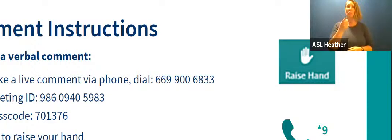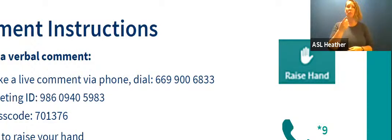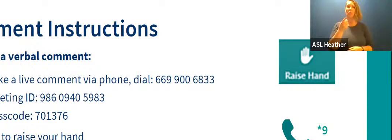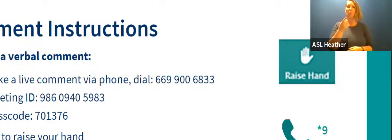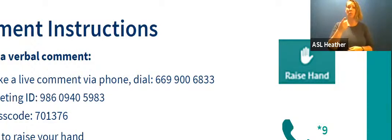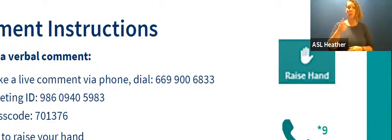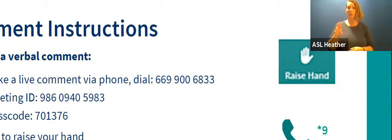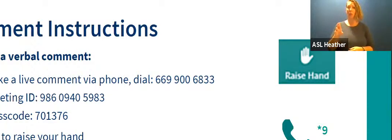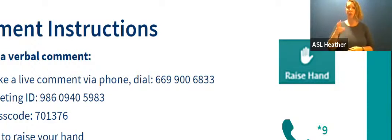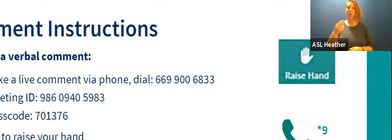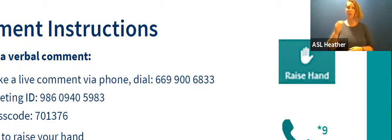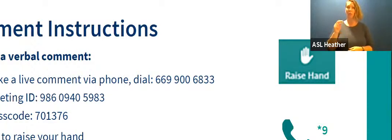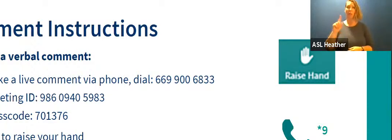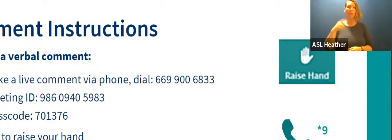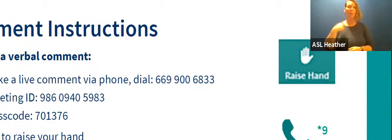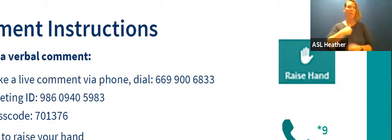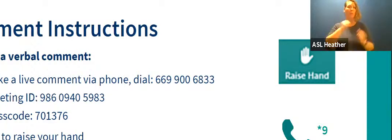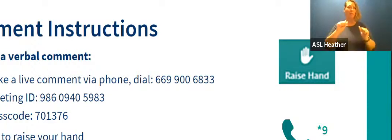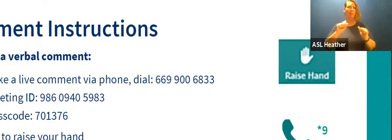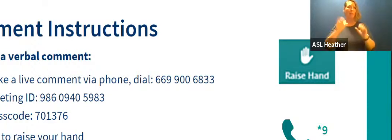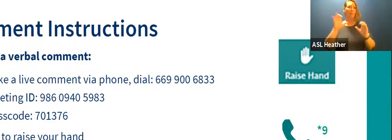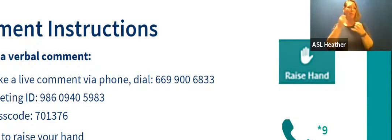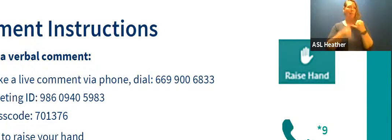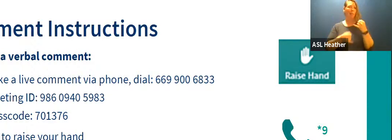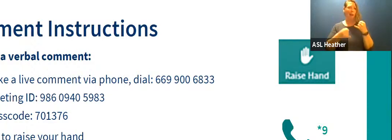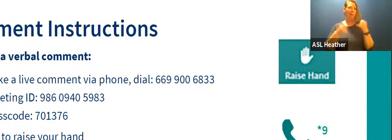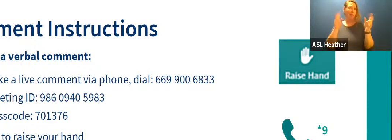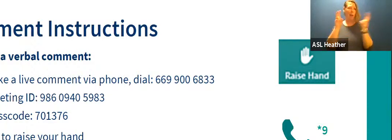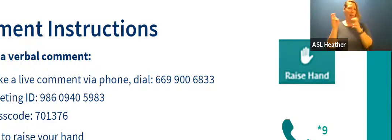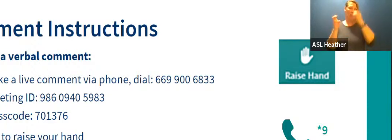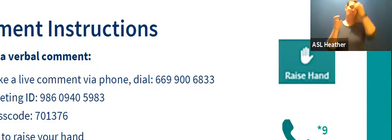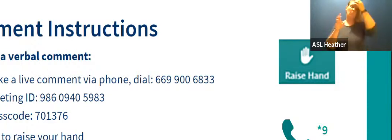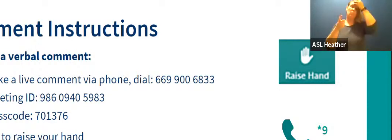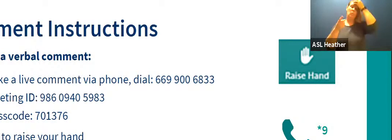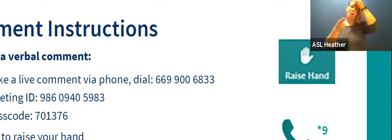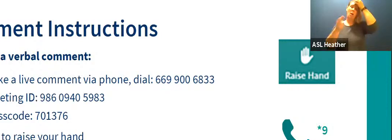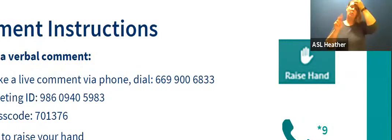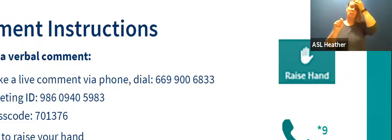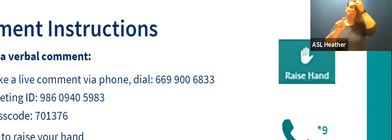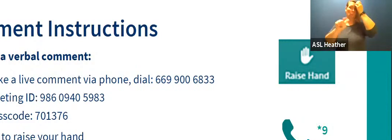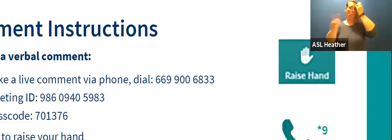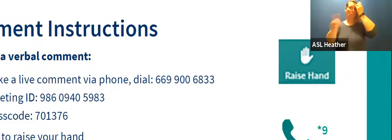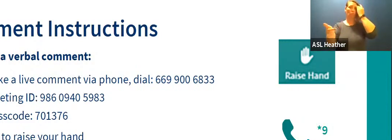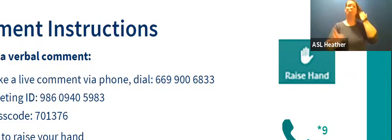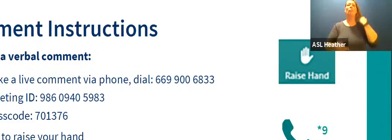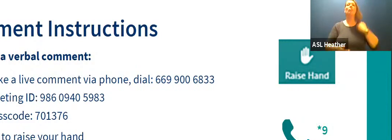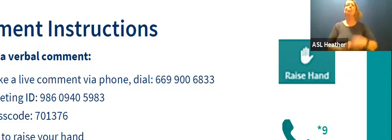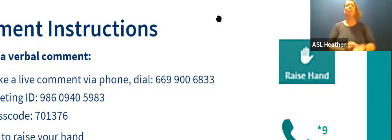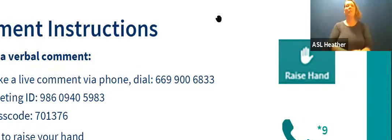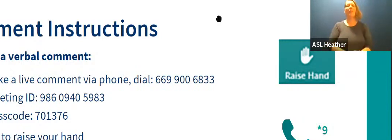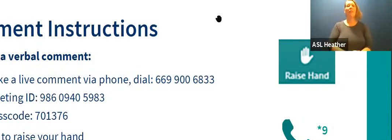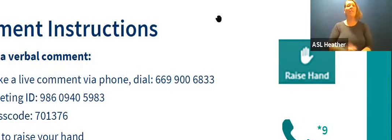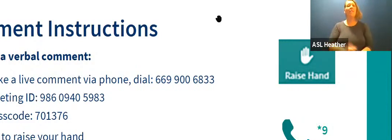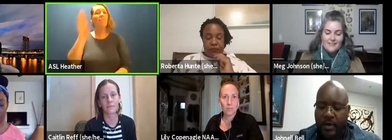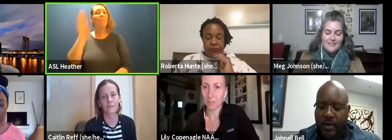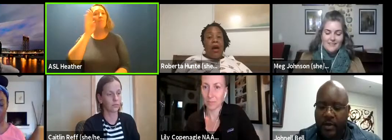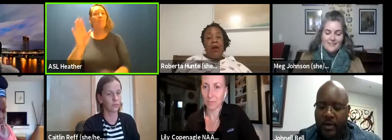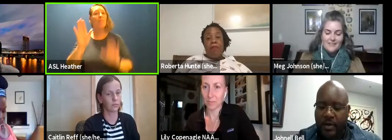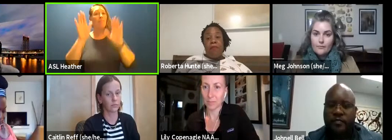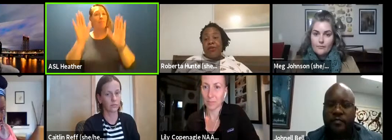item. And Brent, just ping us if we get anyone signing up. So Dr. Hunt, I'll turn it back over to you. Okay, great.